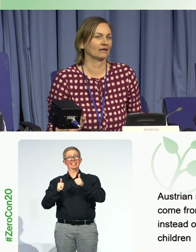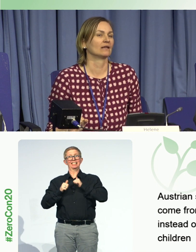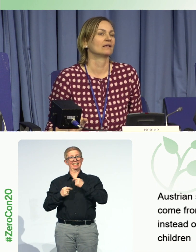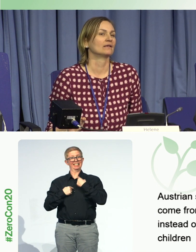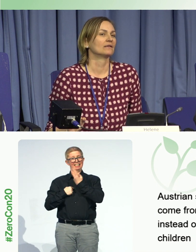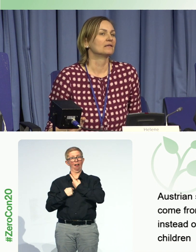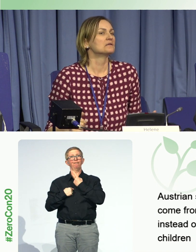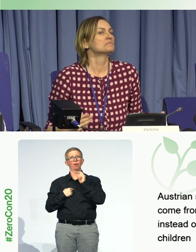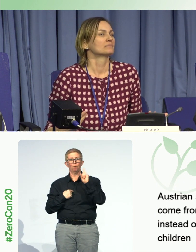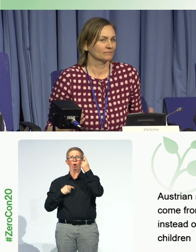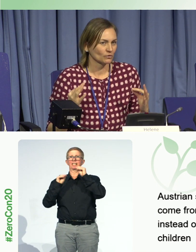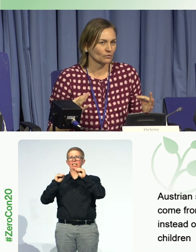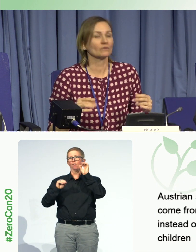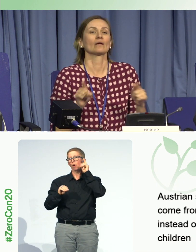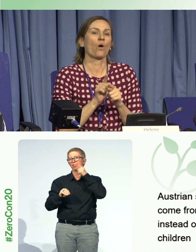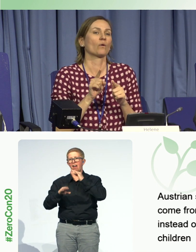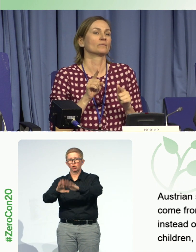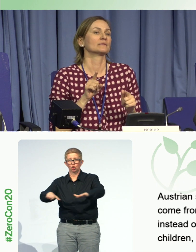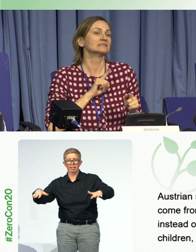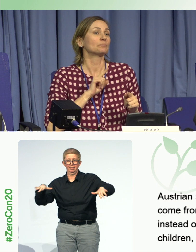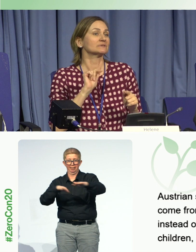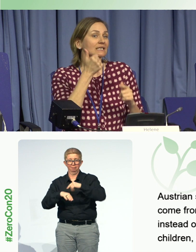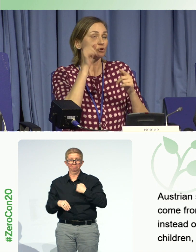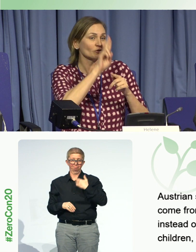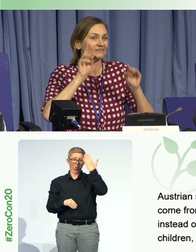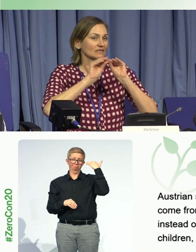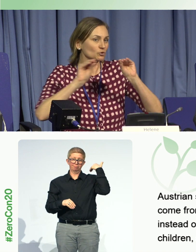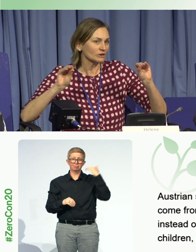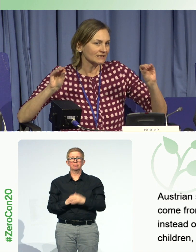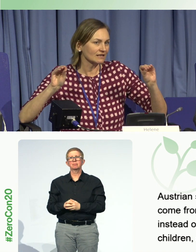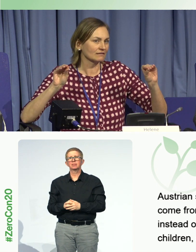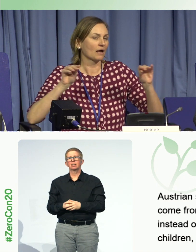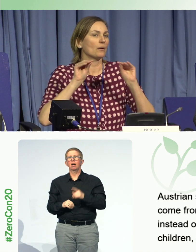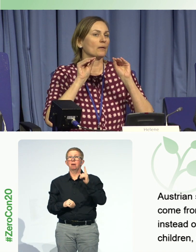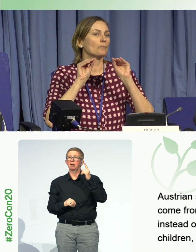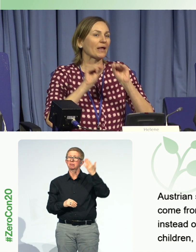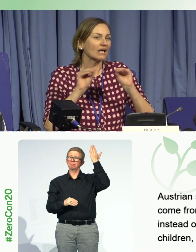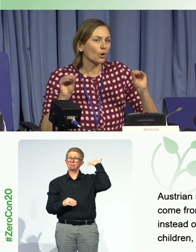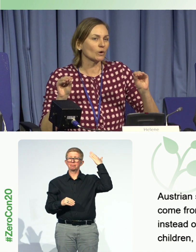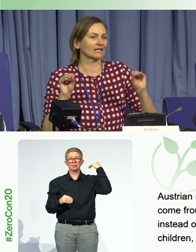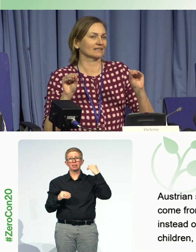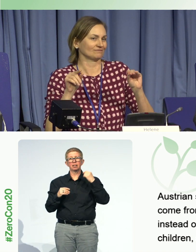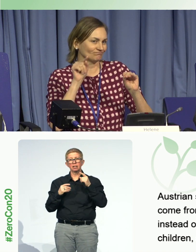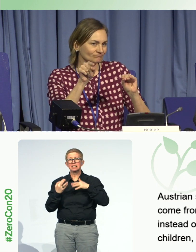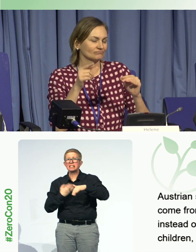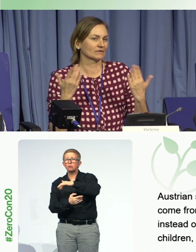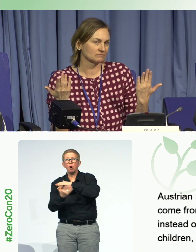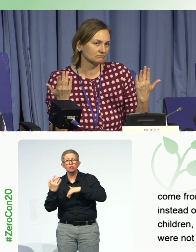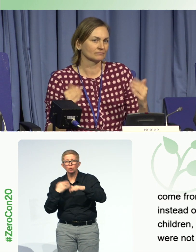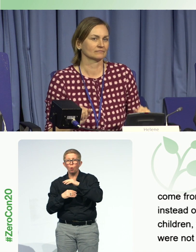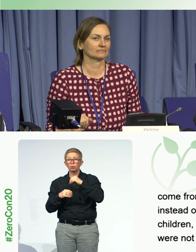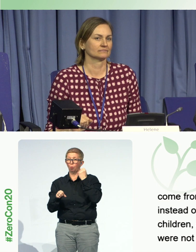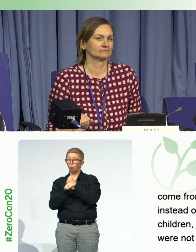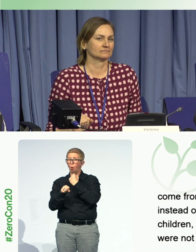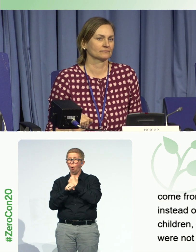situation back then was the situation that we weren't allowed to officially enter student